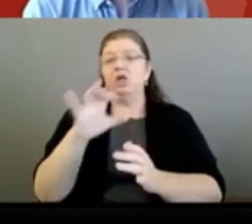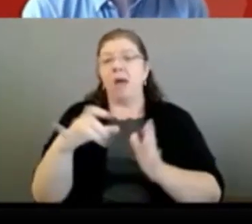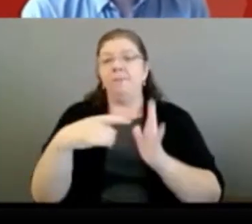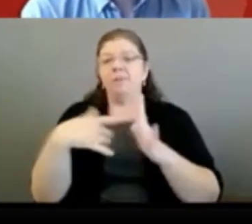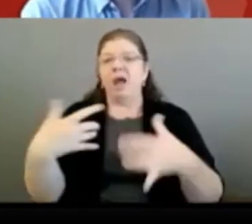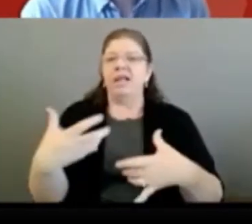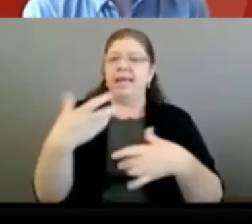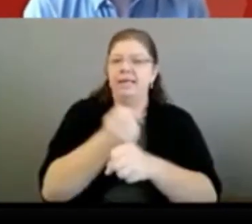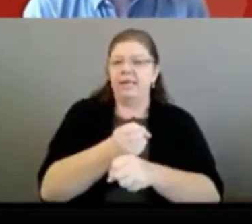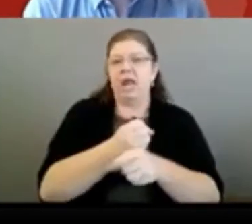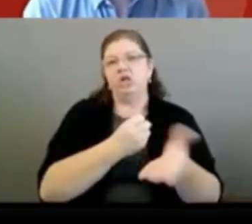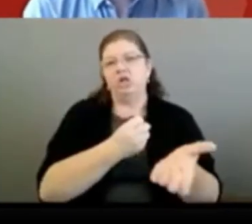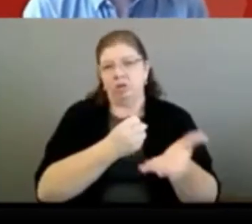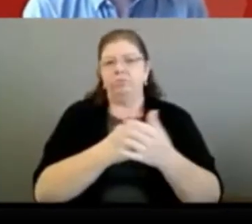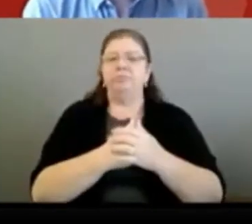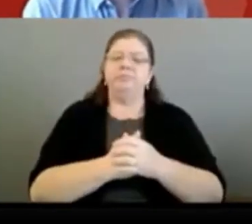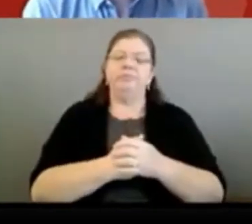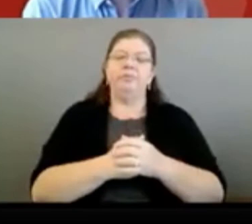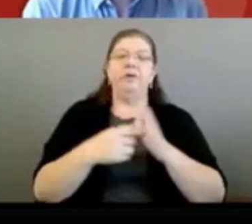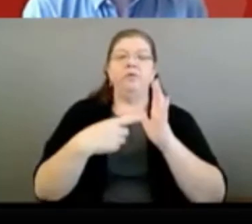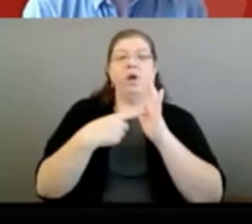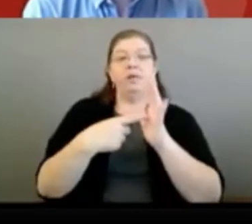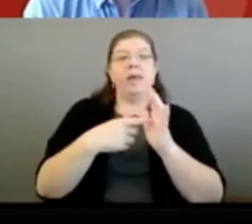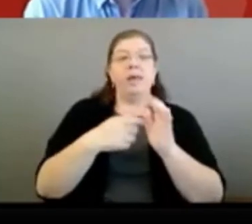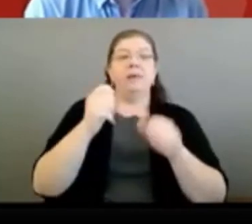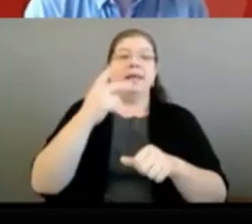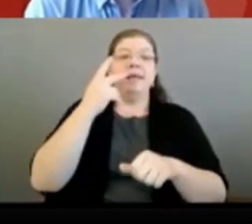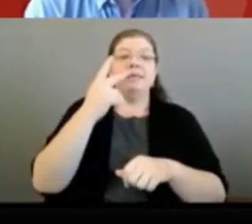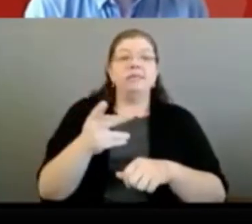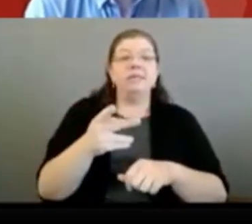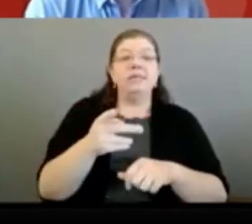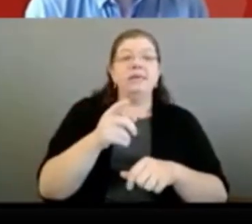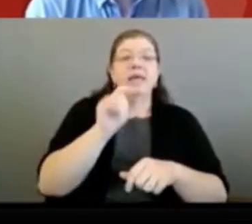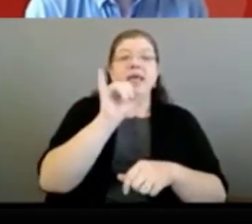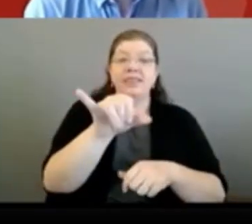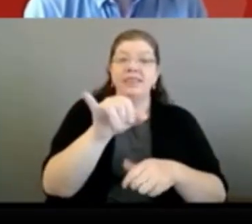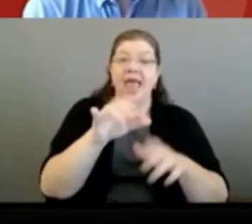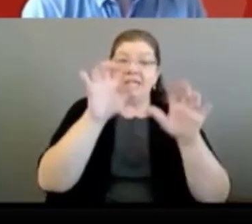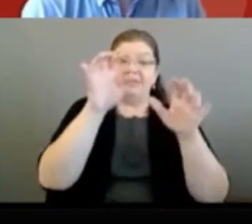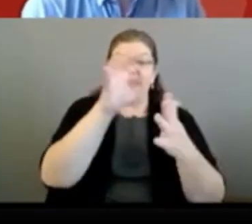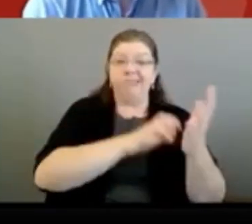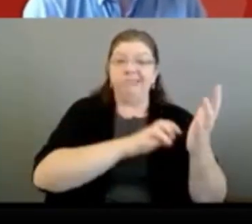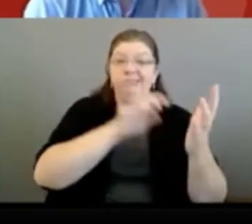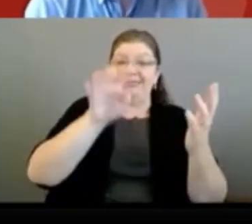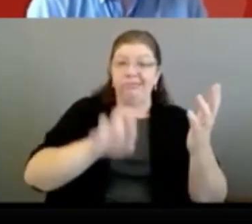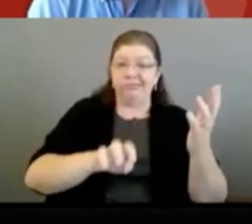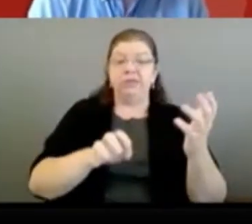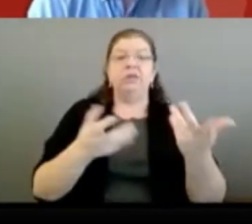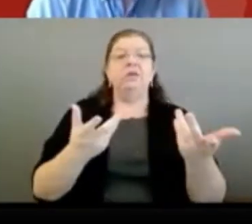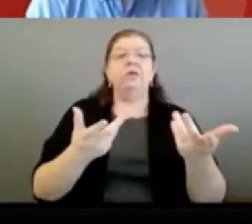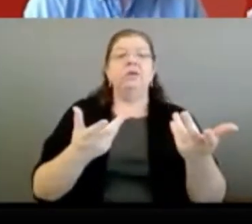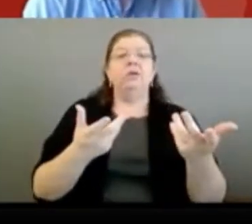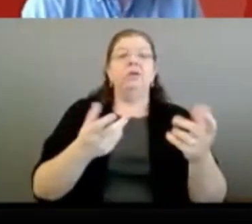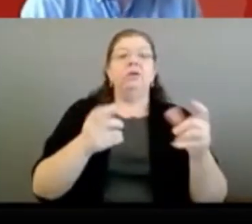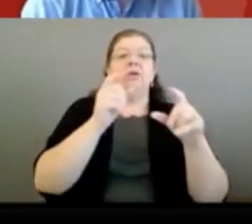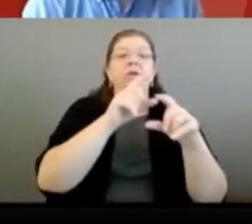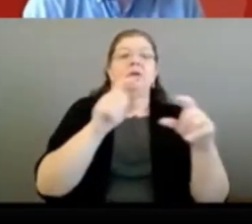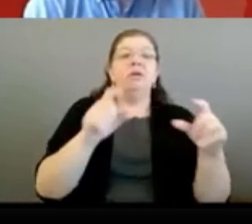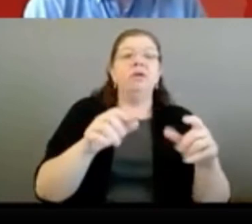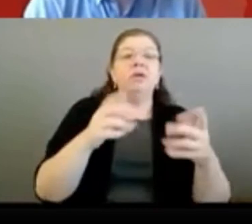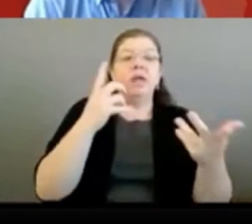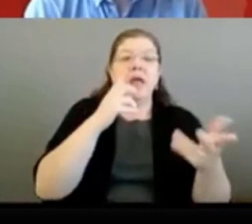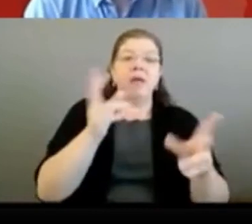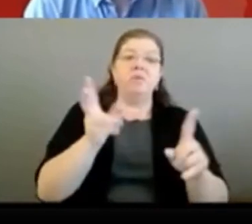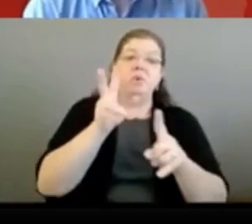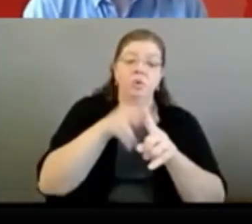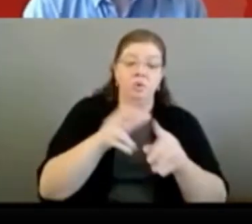nutshell. So for example, we can see that this particular document, after a latent Dirichlet allocation has been applied